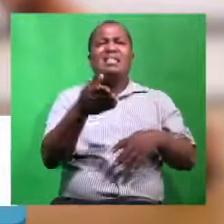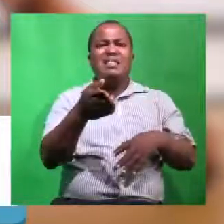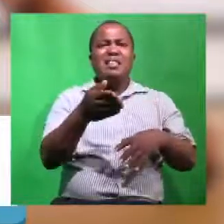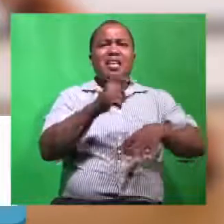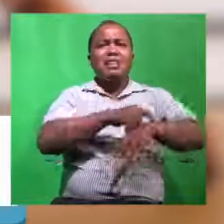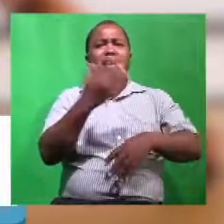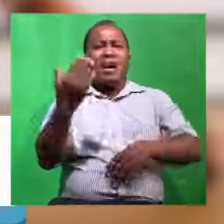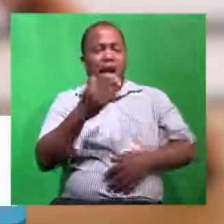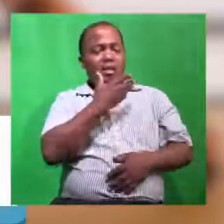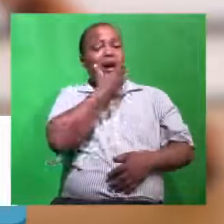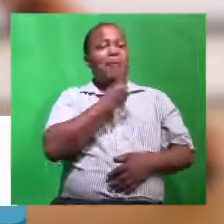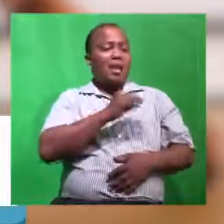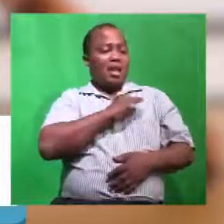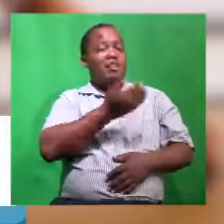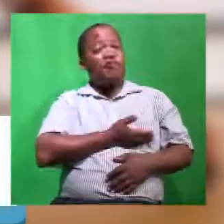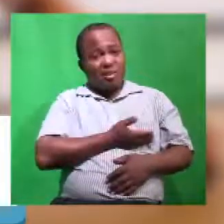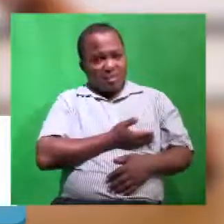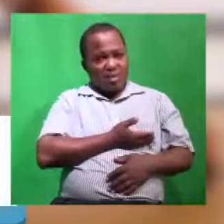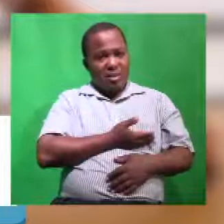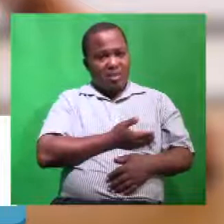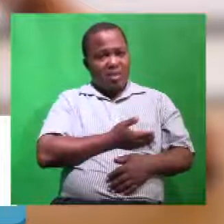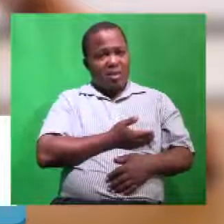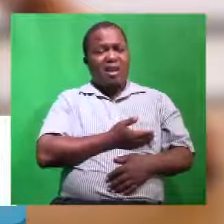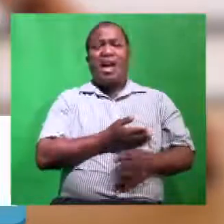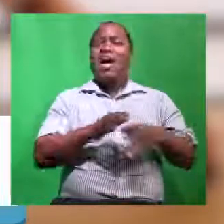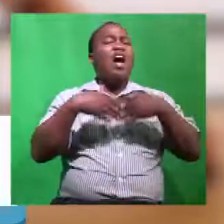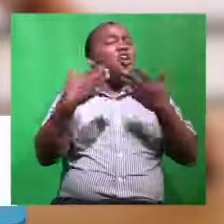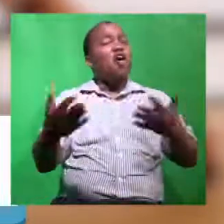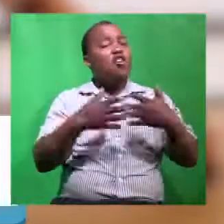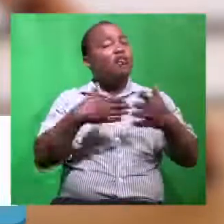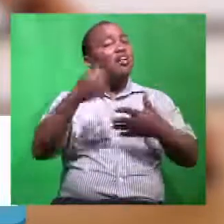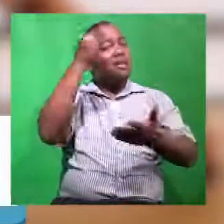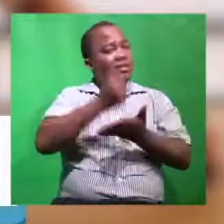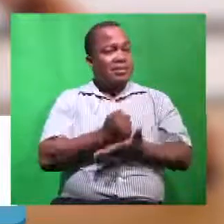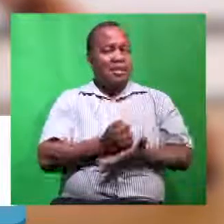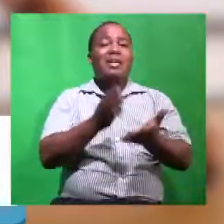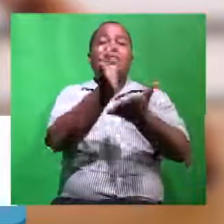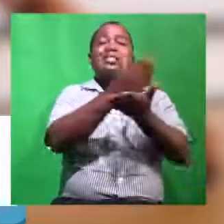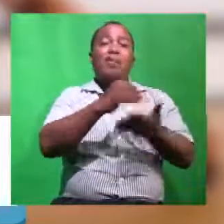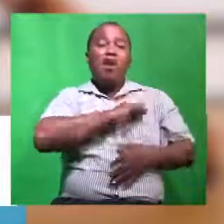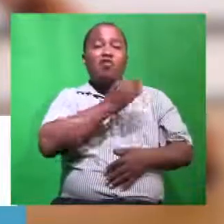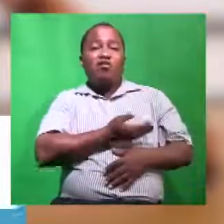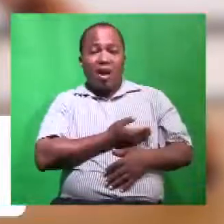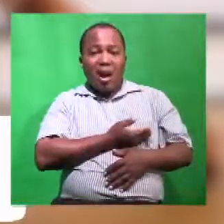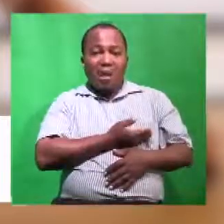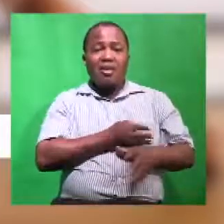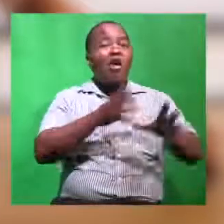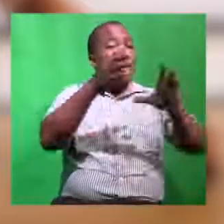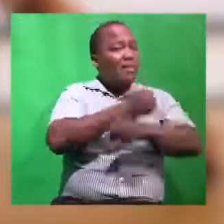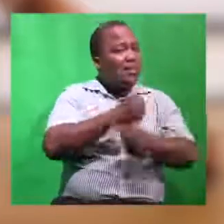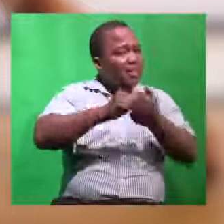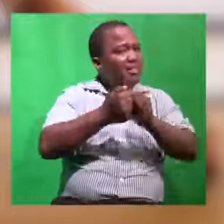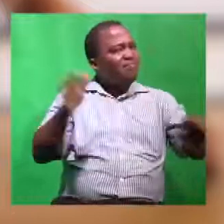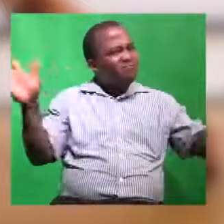male and female, they are engaging before the time of decision. Some of girls find a lot of complication